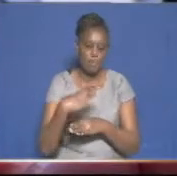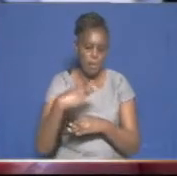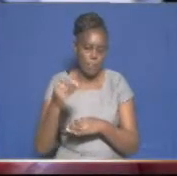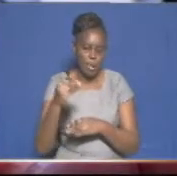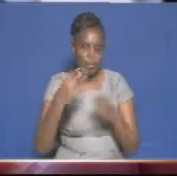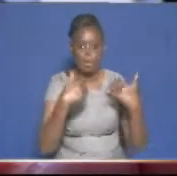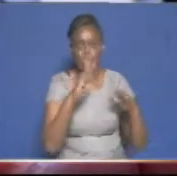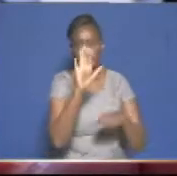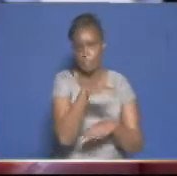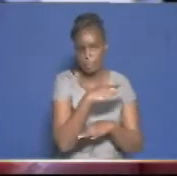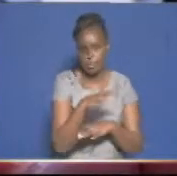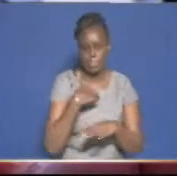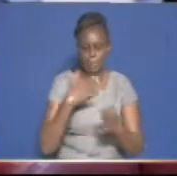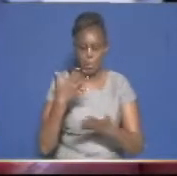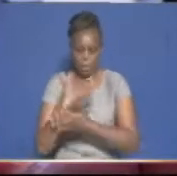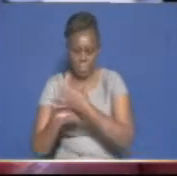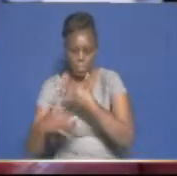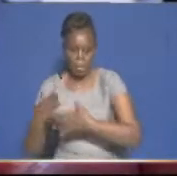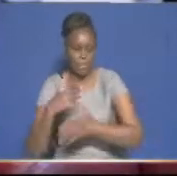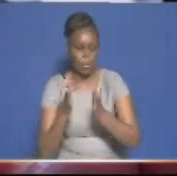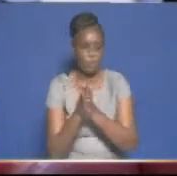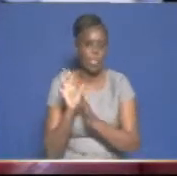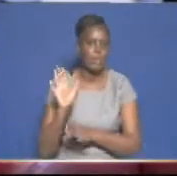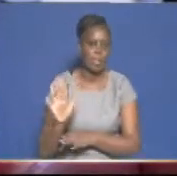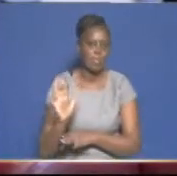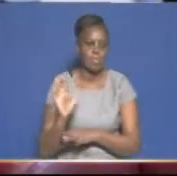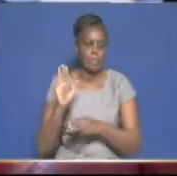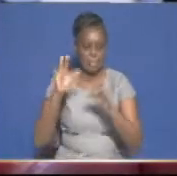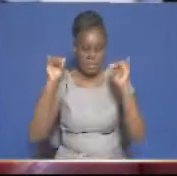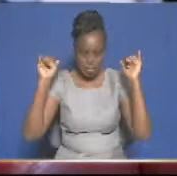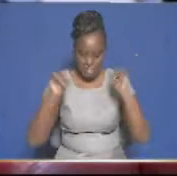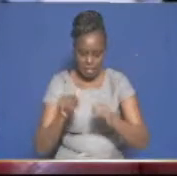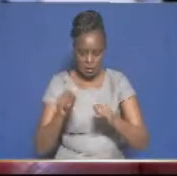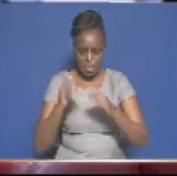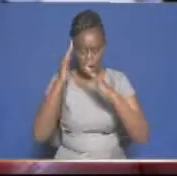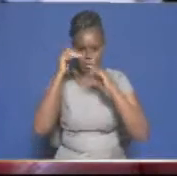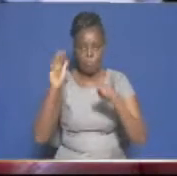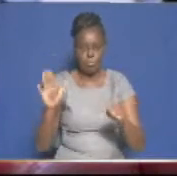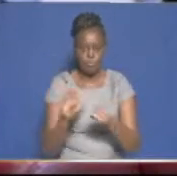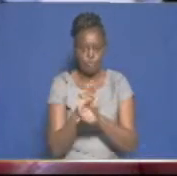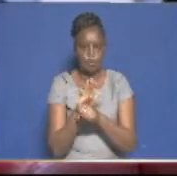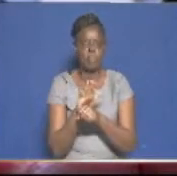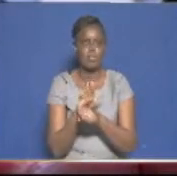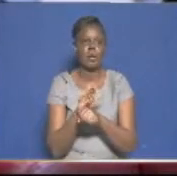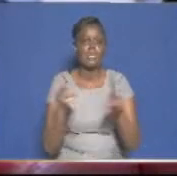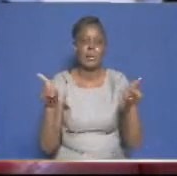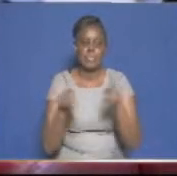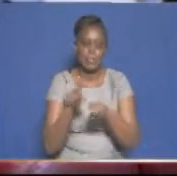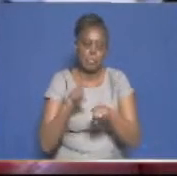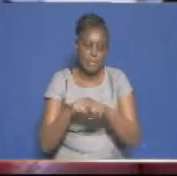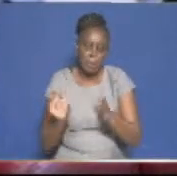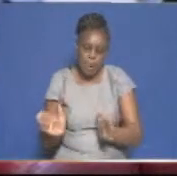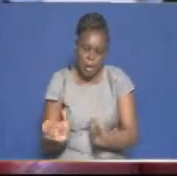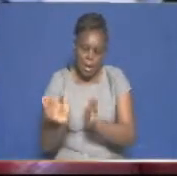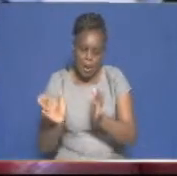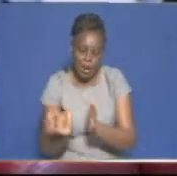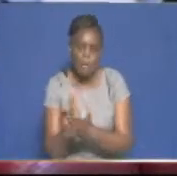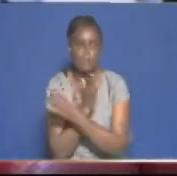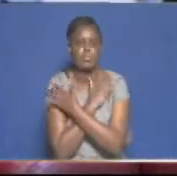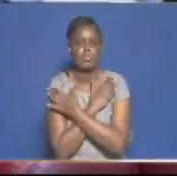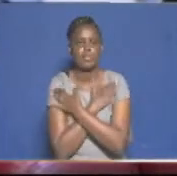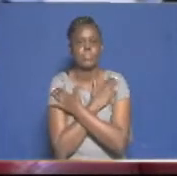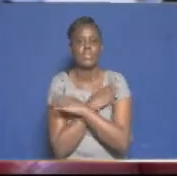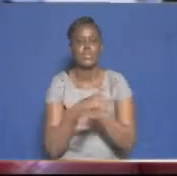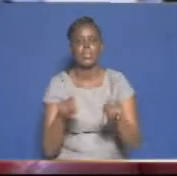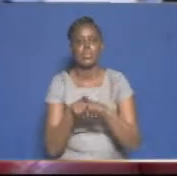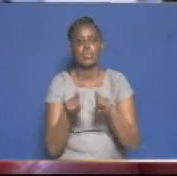interacted with him several times, and he has remained hopeful and always encouraging to those of us who are his friends. May his soul